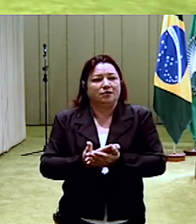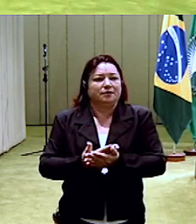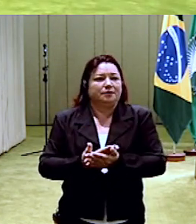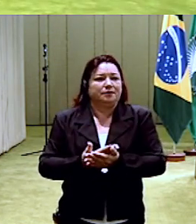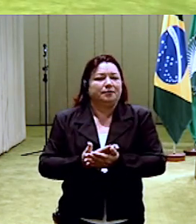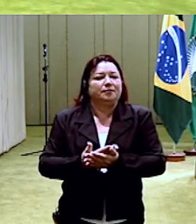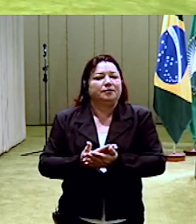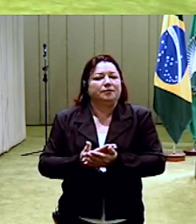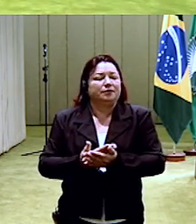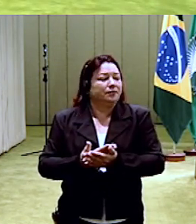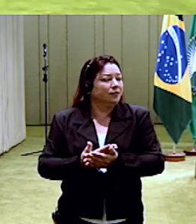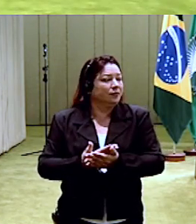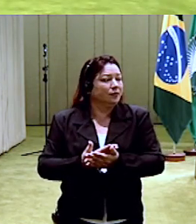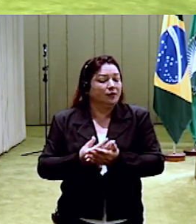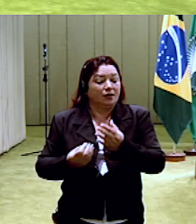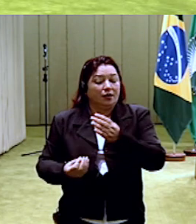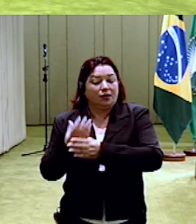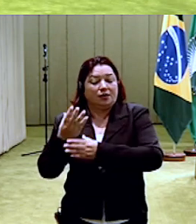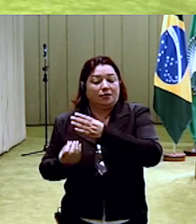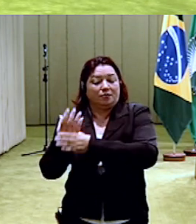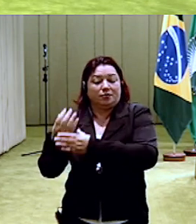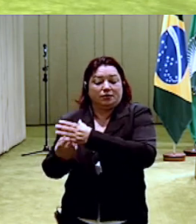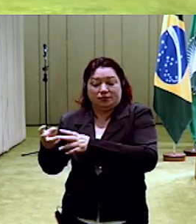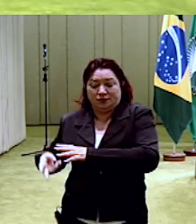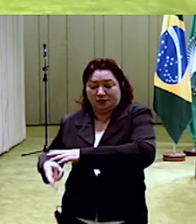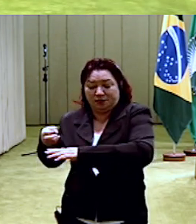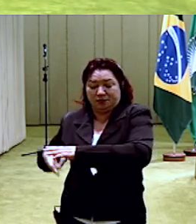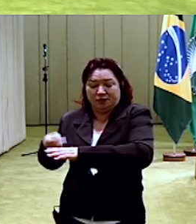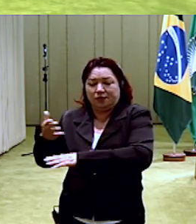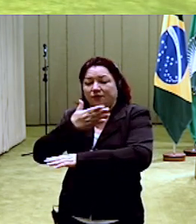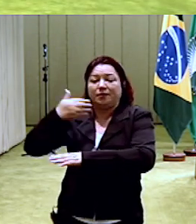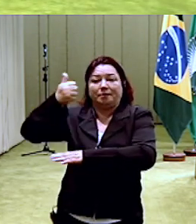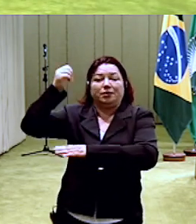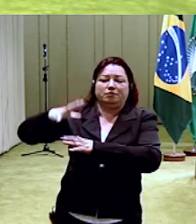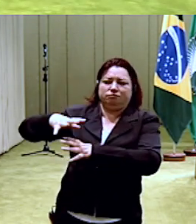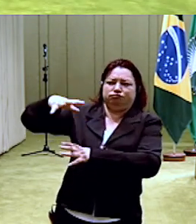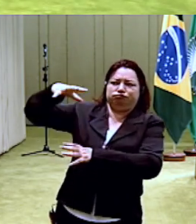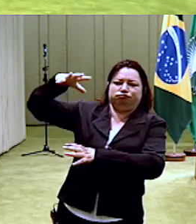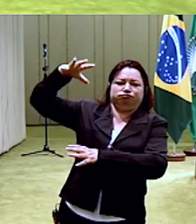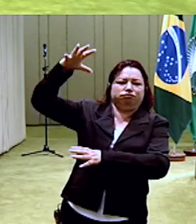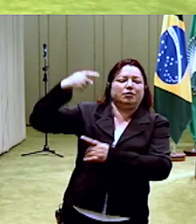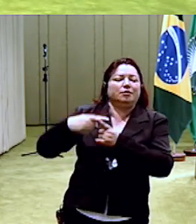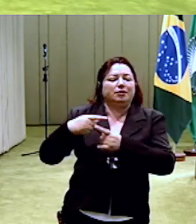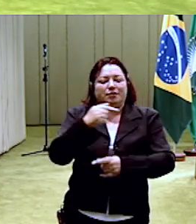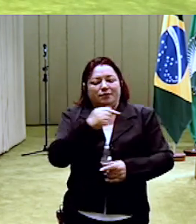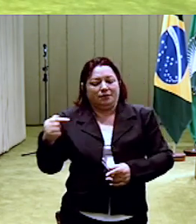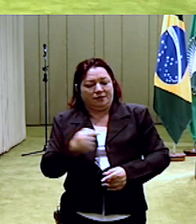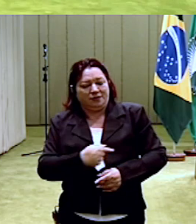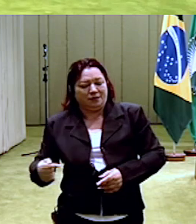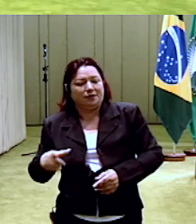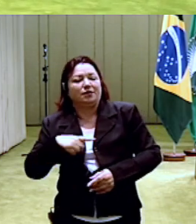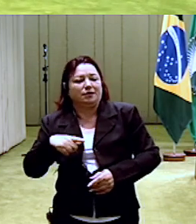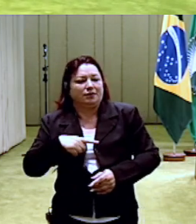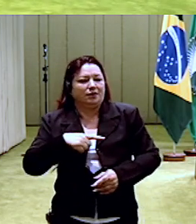production of the mineral sector in Tanzania will grow. As you know, in Tanzania, the small-scale miners now produce 40%